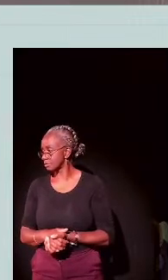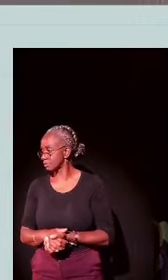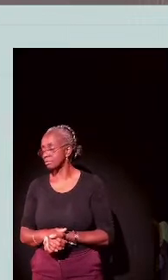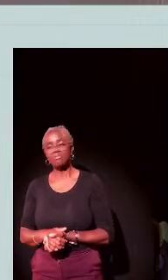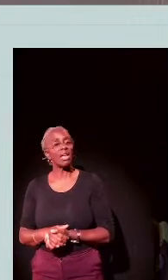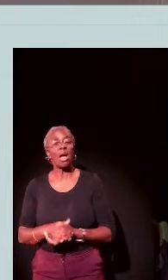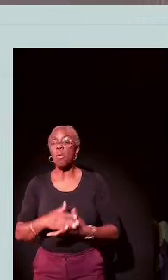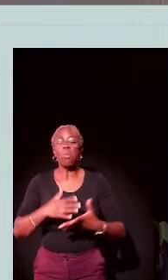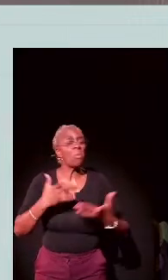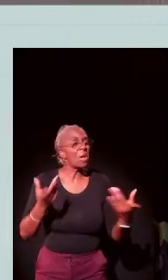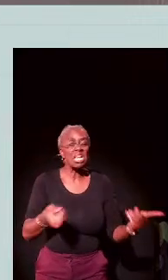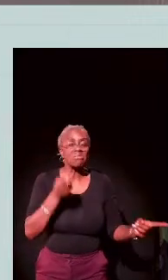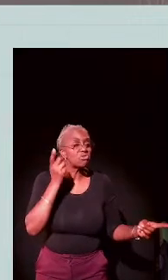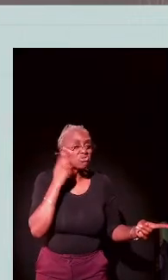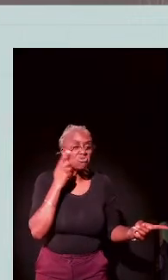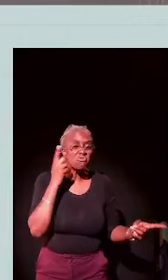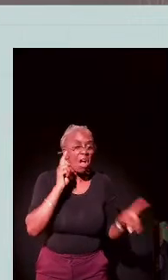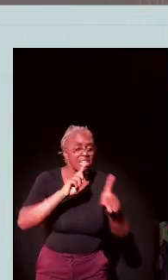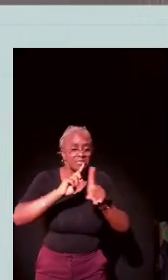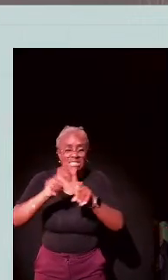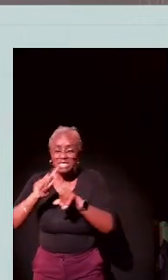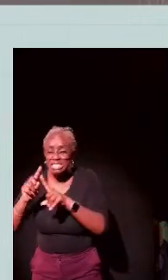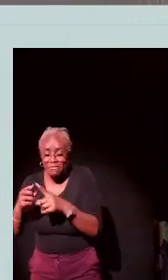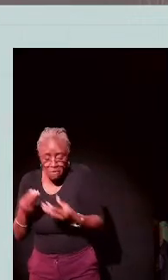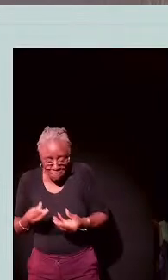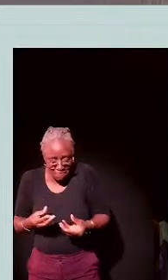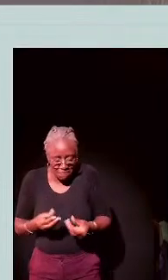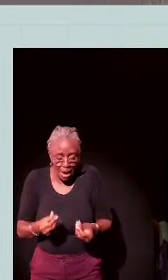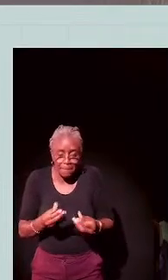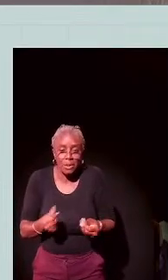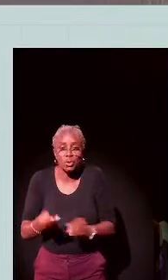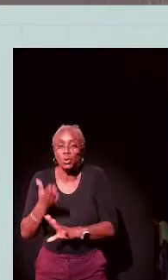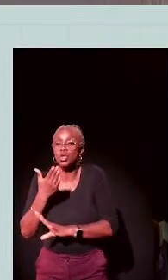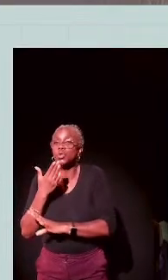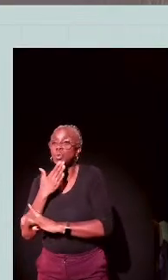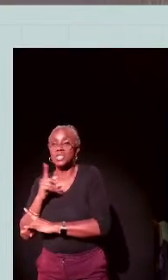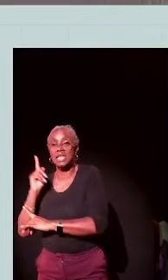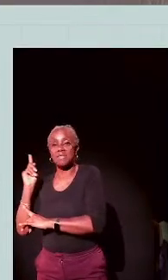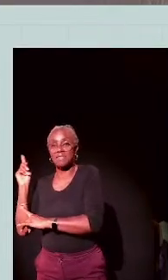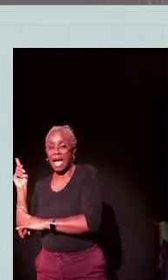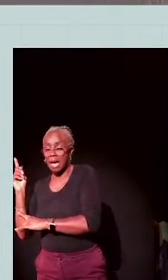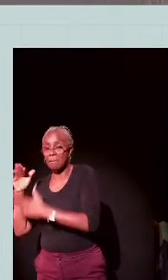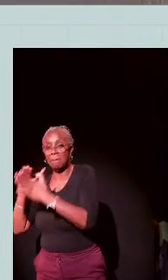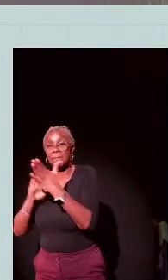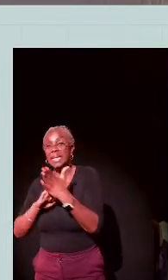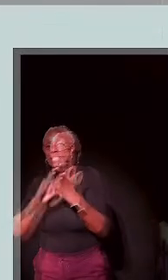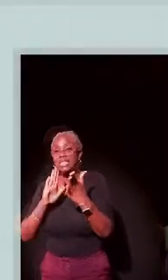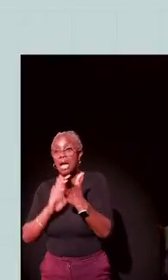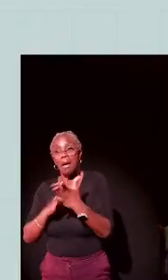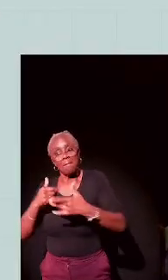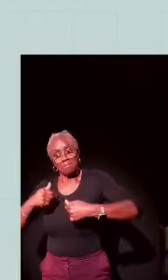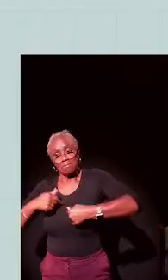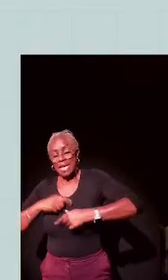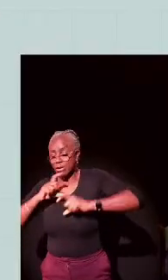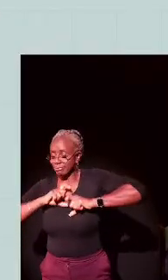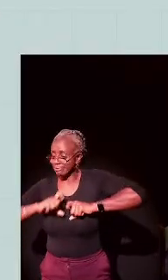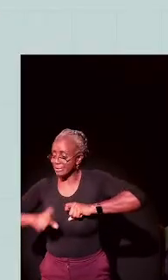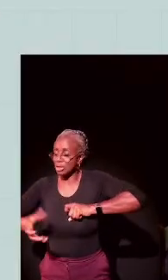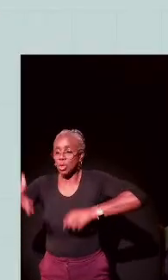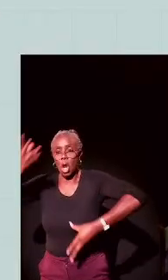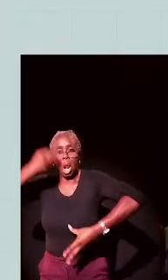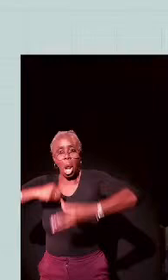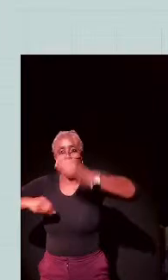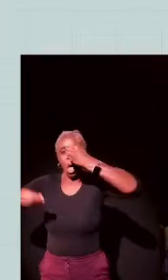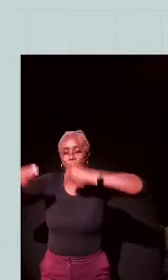around with Fabric with e-textiles, kind of just using this medium, quite interesting. So it was quite a big learning curve for myself, learning